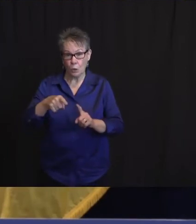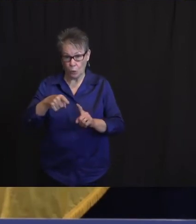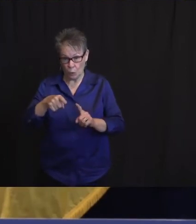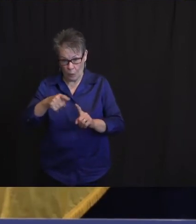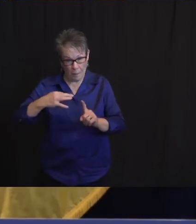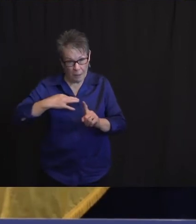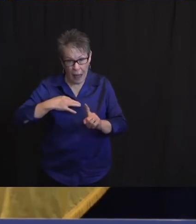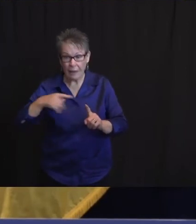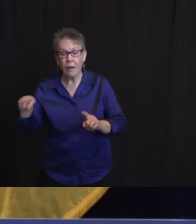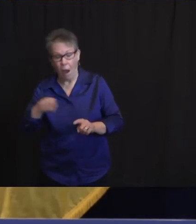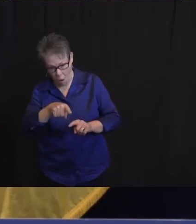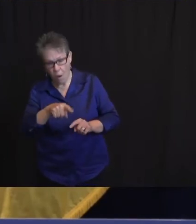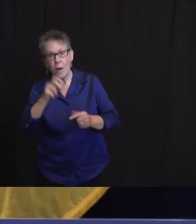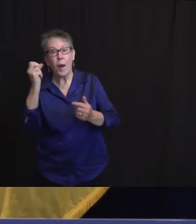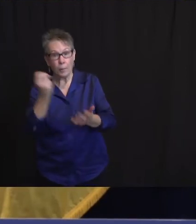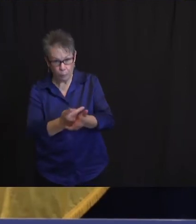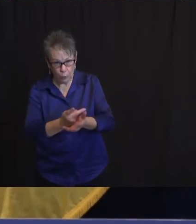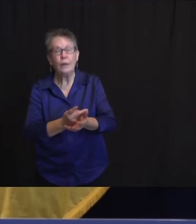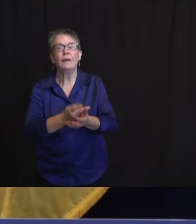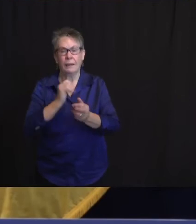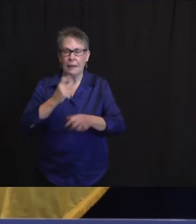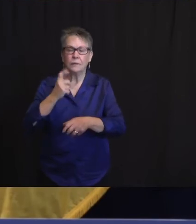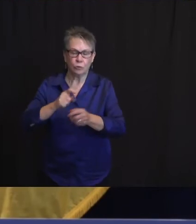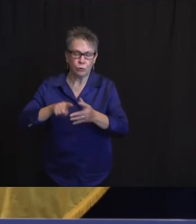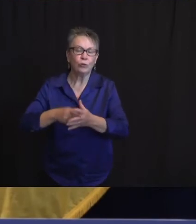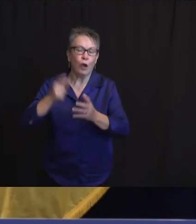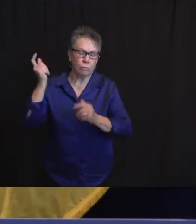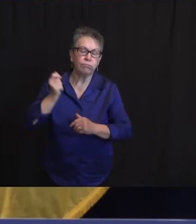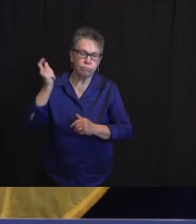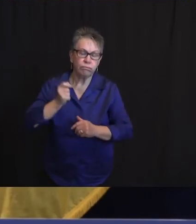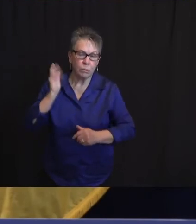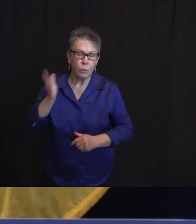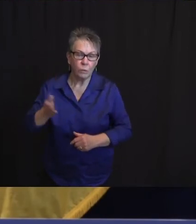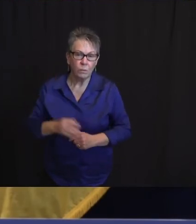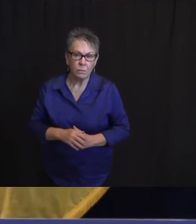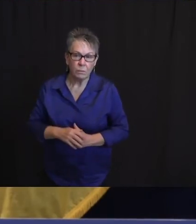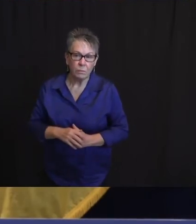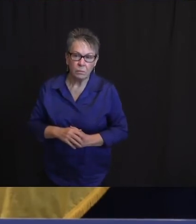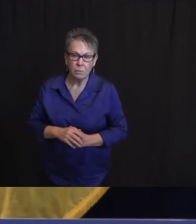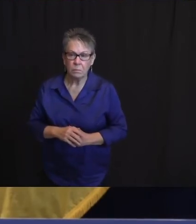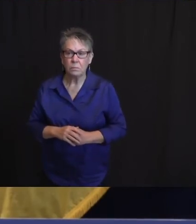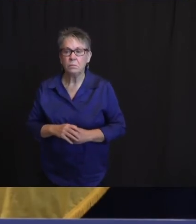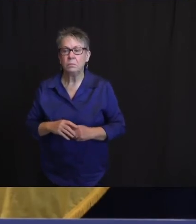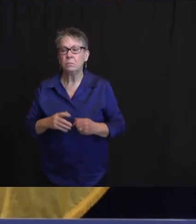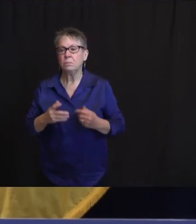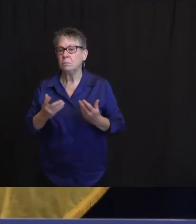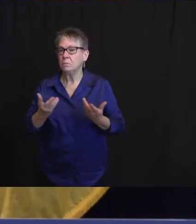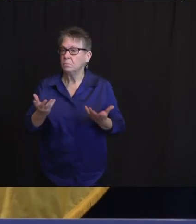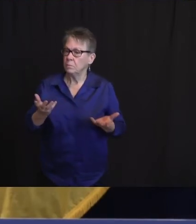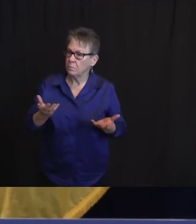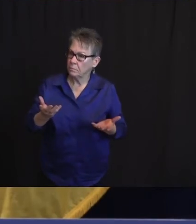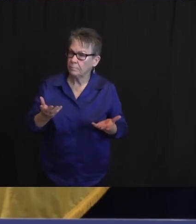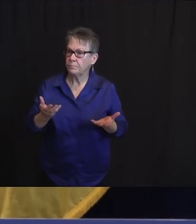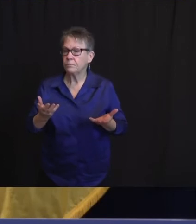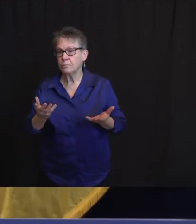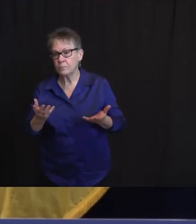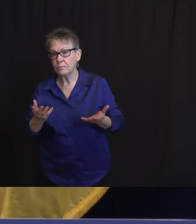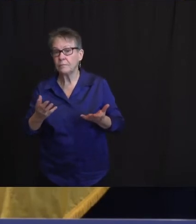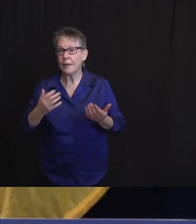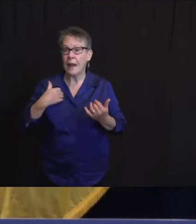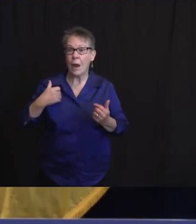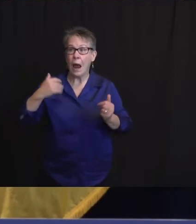deserve. And this should not make you feel any better. So this is not meant to make you feel better. I would put our record up against any American